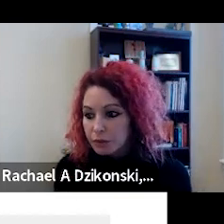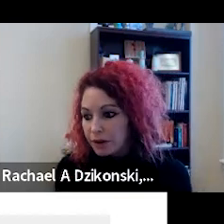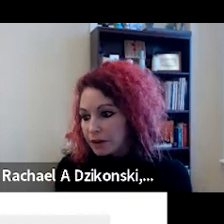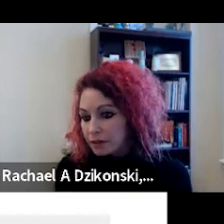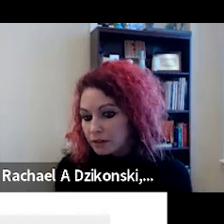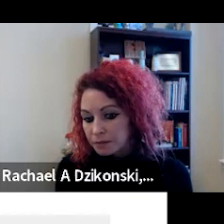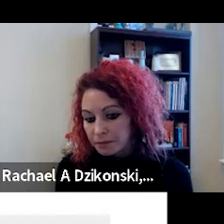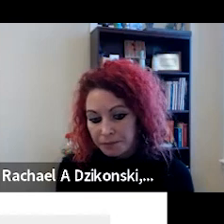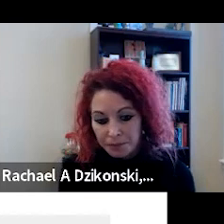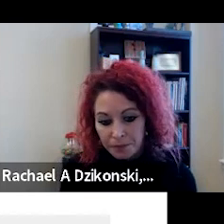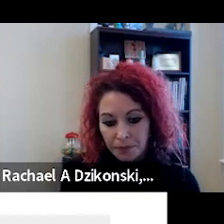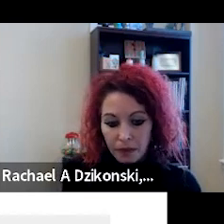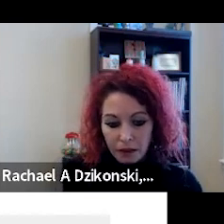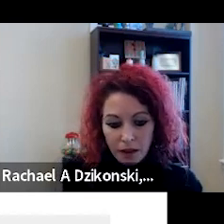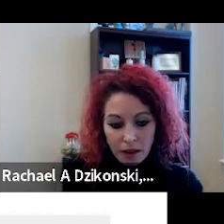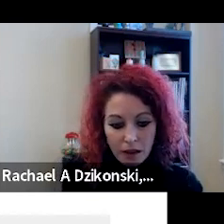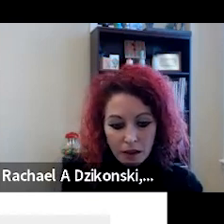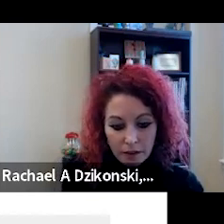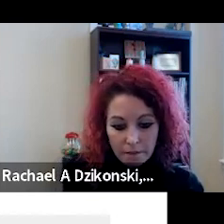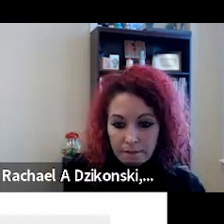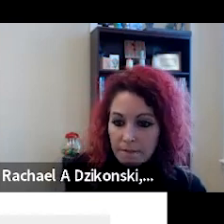dark blue areas.